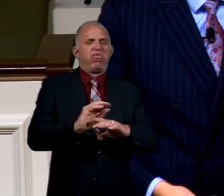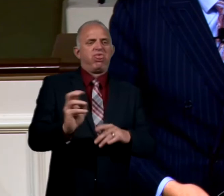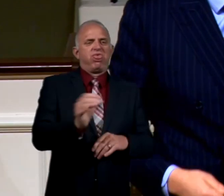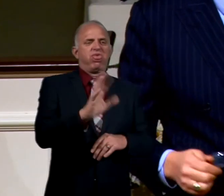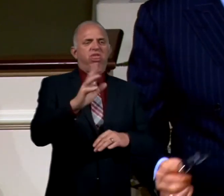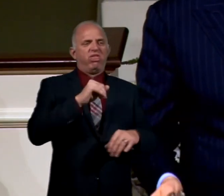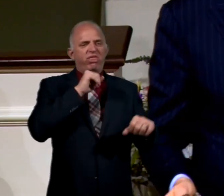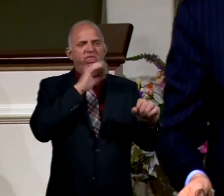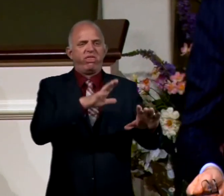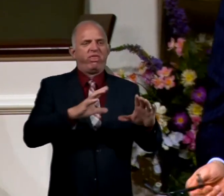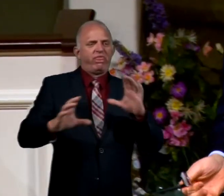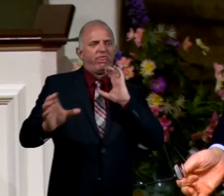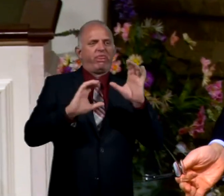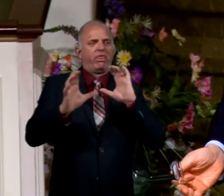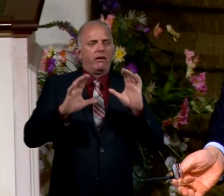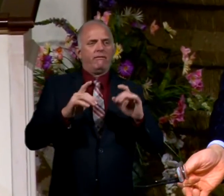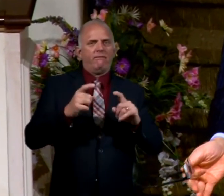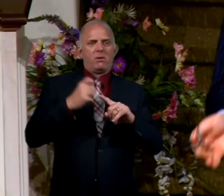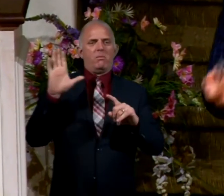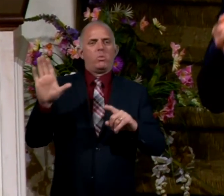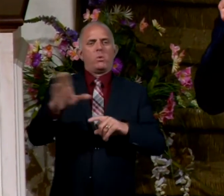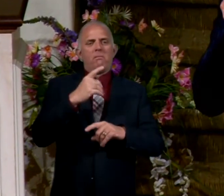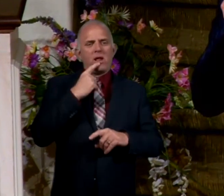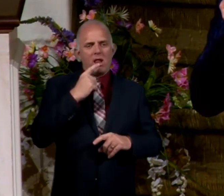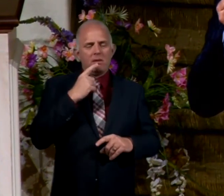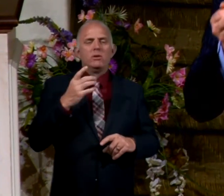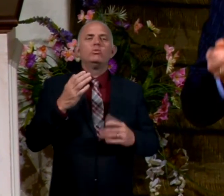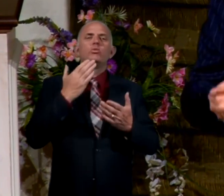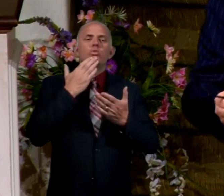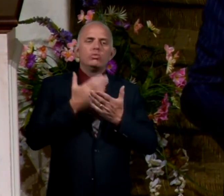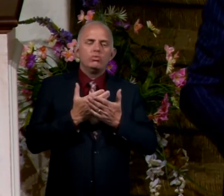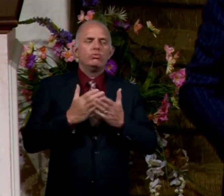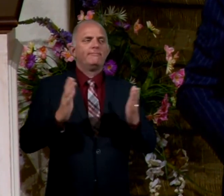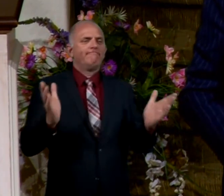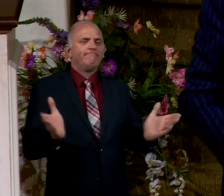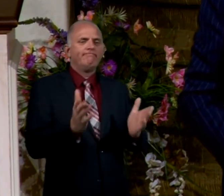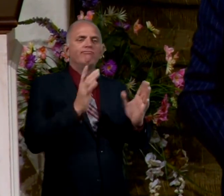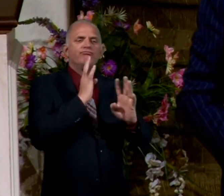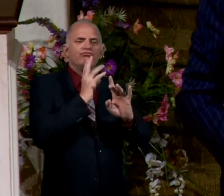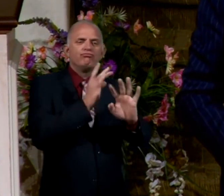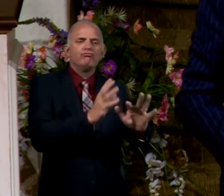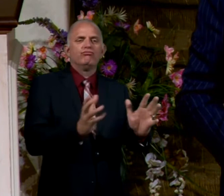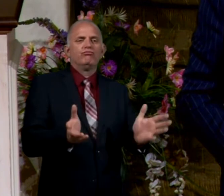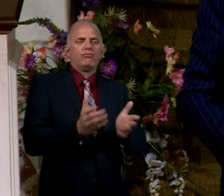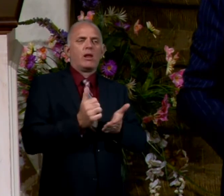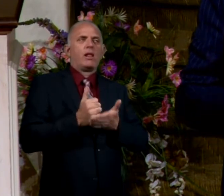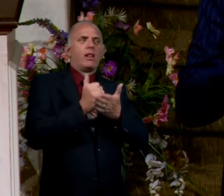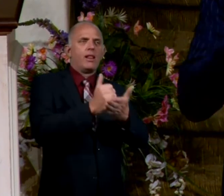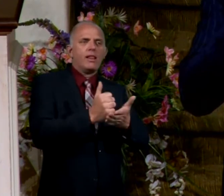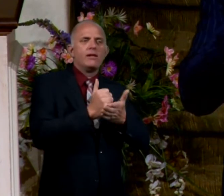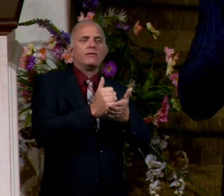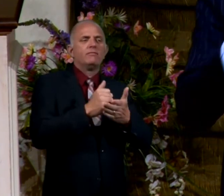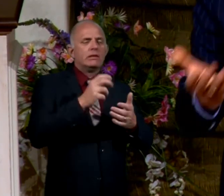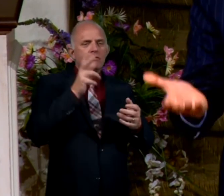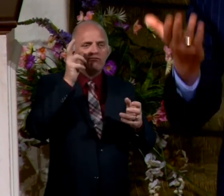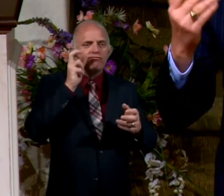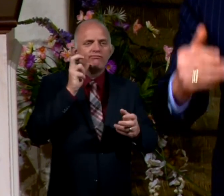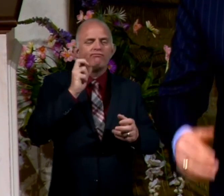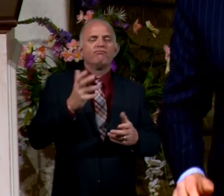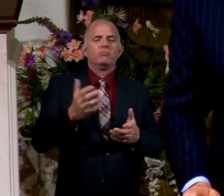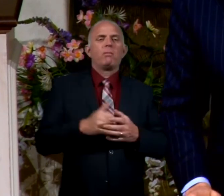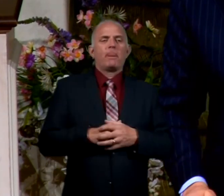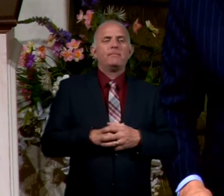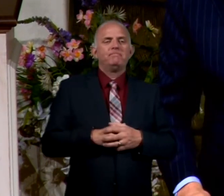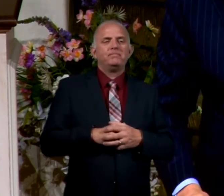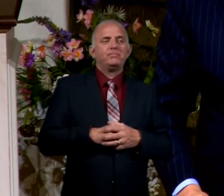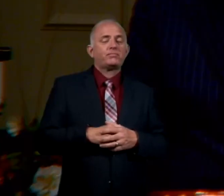communication proceed out of your mouth. But that which is good to the use of edifying, that it may minister grace unto the hearers. He said, they'll rise up.